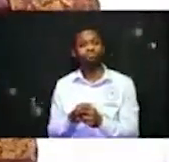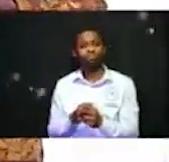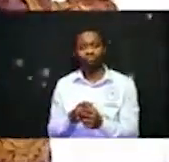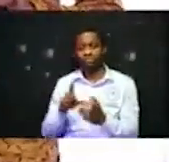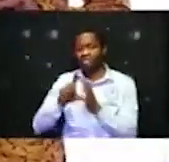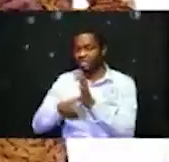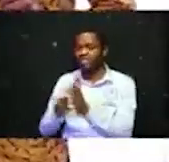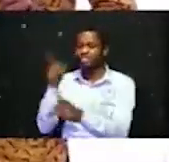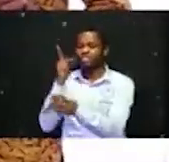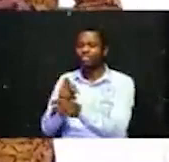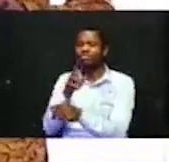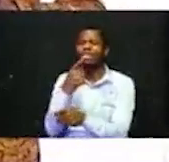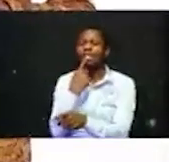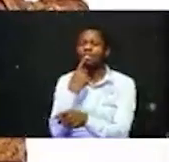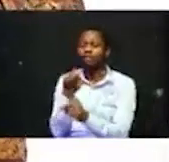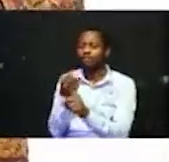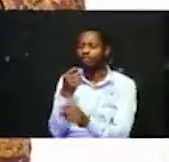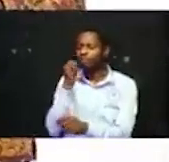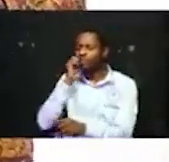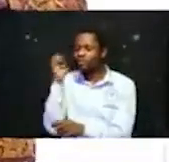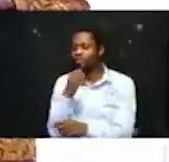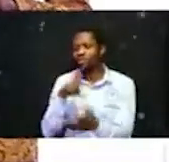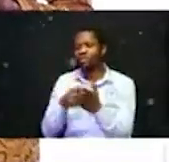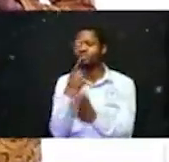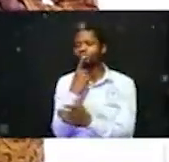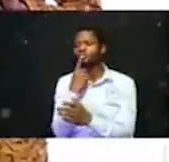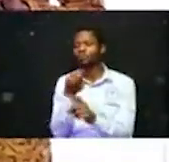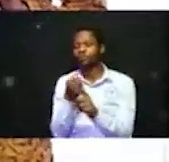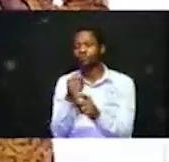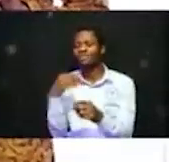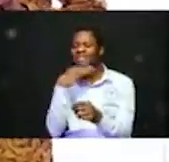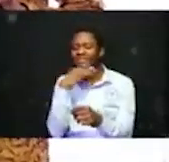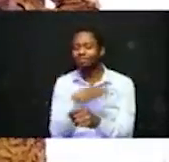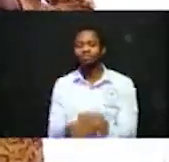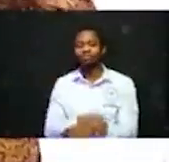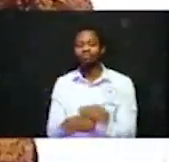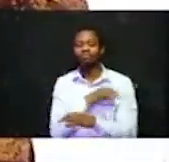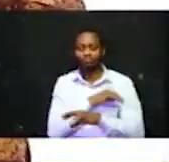keep your tongue from evil and your lips from telling lies.